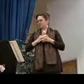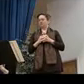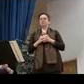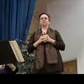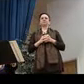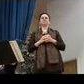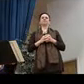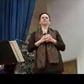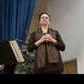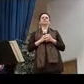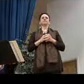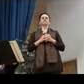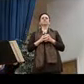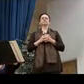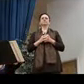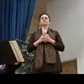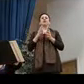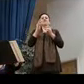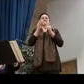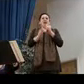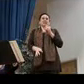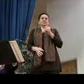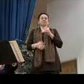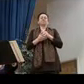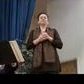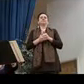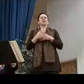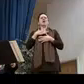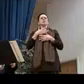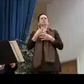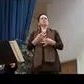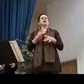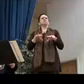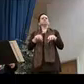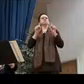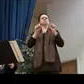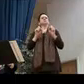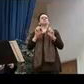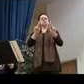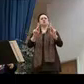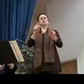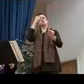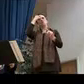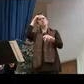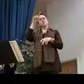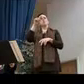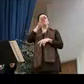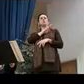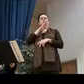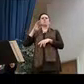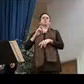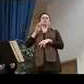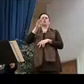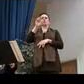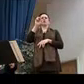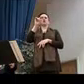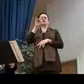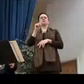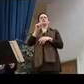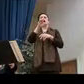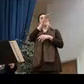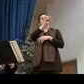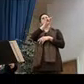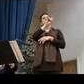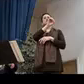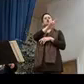Finally, I would like to take this opportunity on behalf of the Board of Regents, Commissioner, and Montana State University